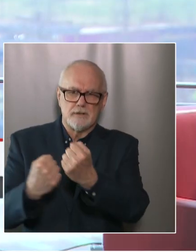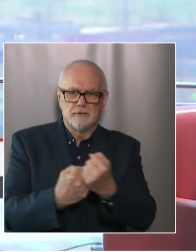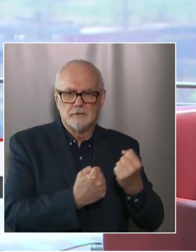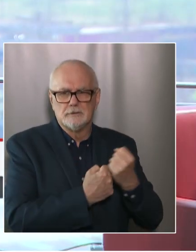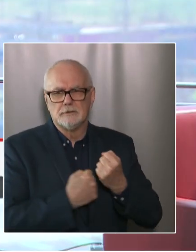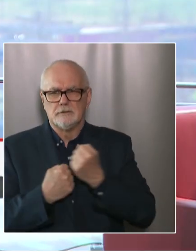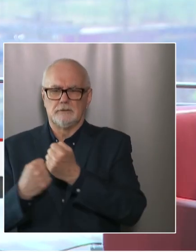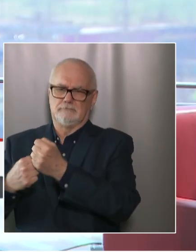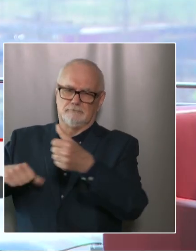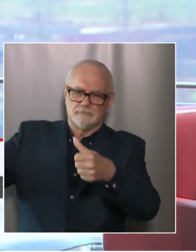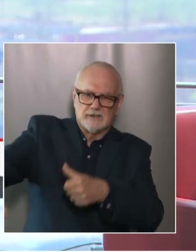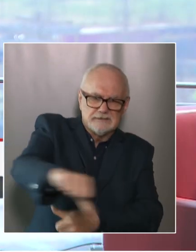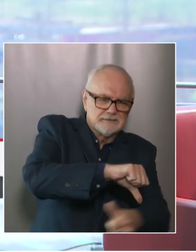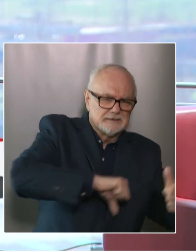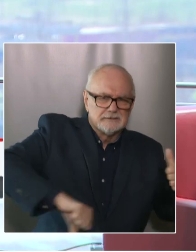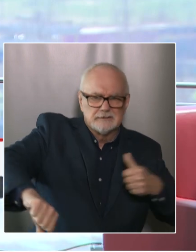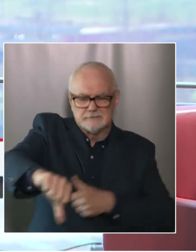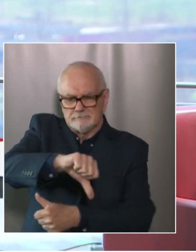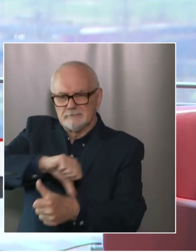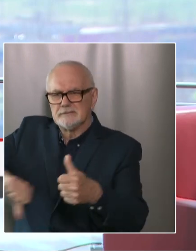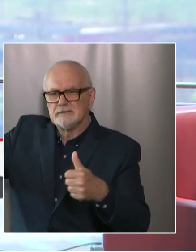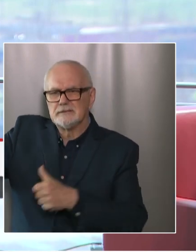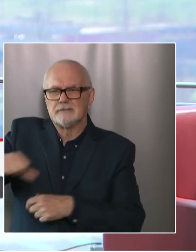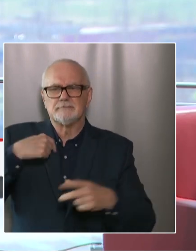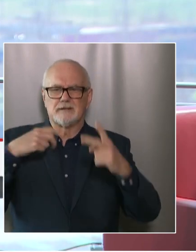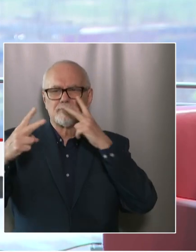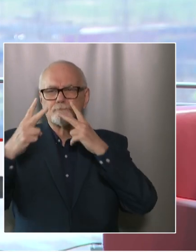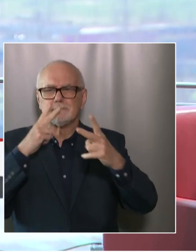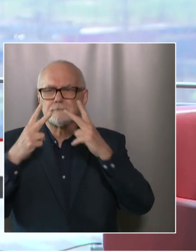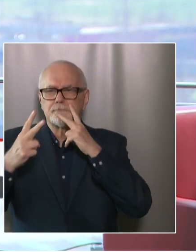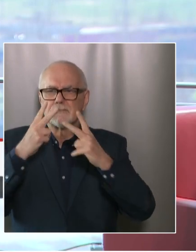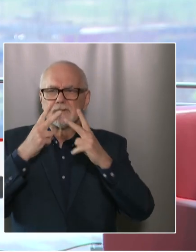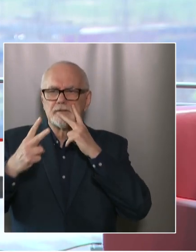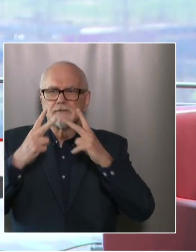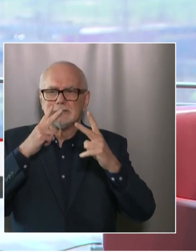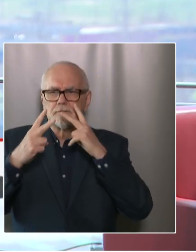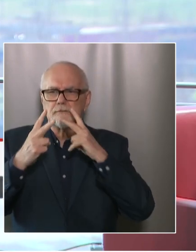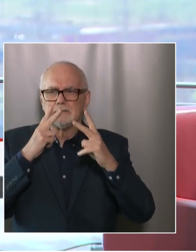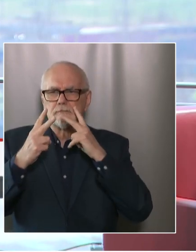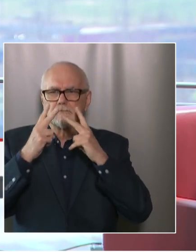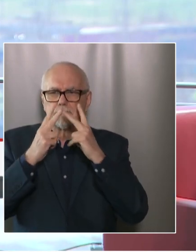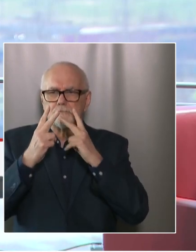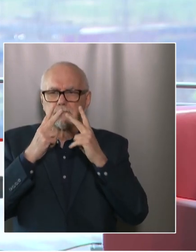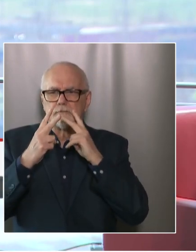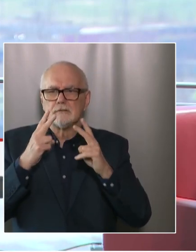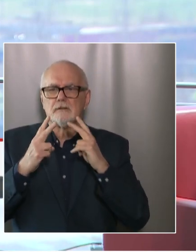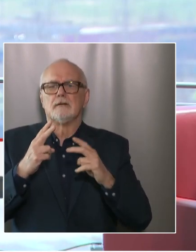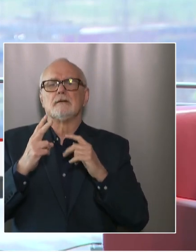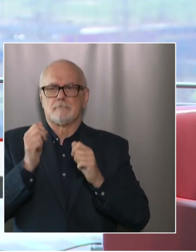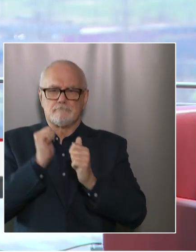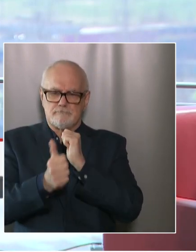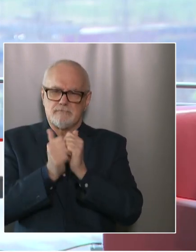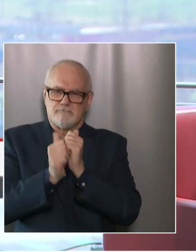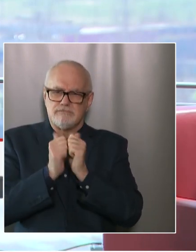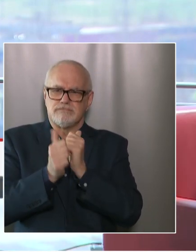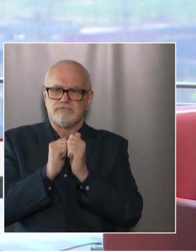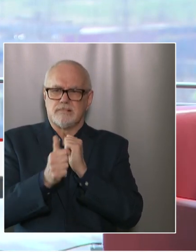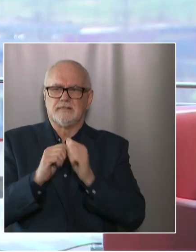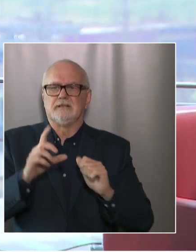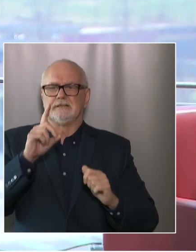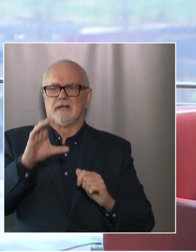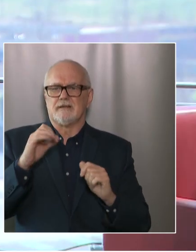more cutthroat or, whatever. But in DC, we are here to make sure that all of us are succeeding